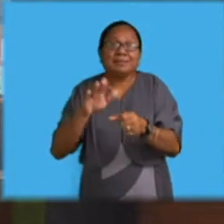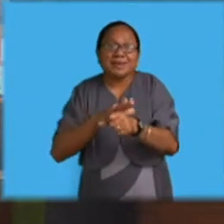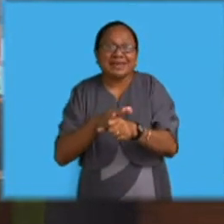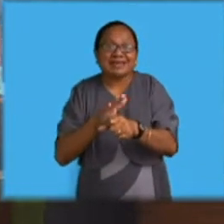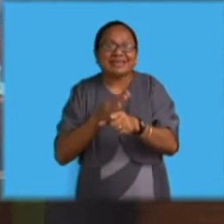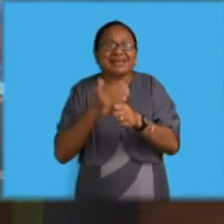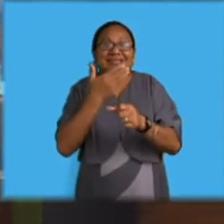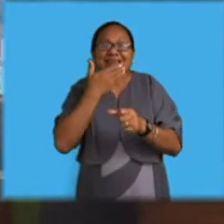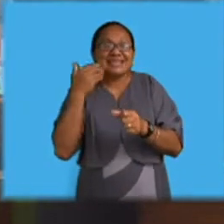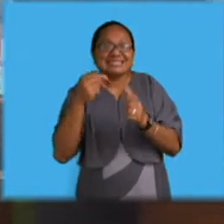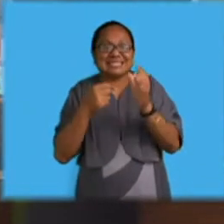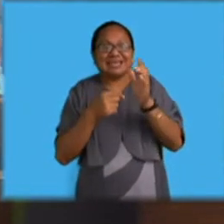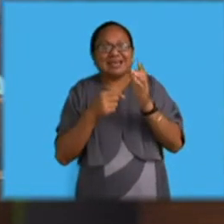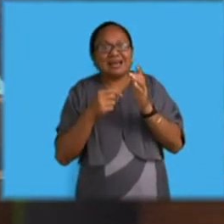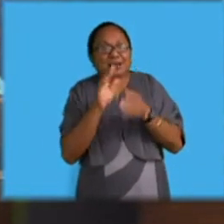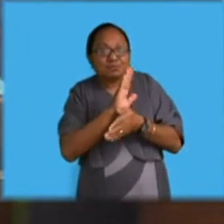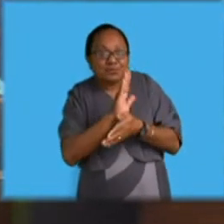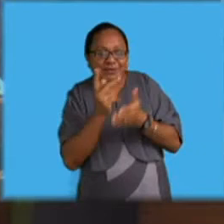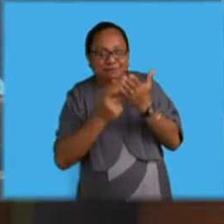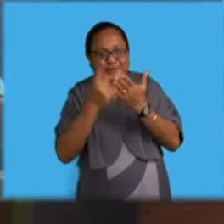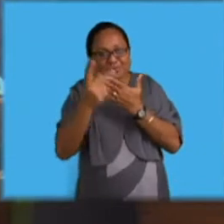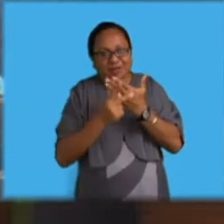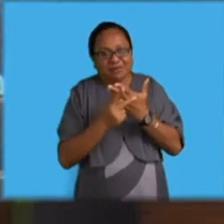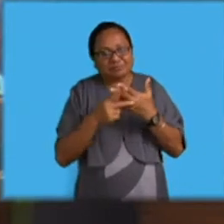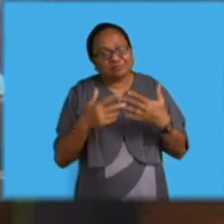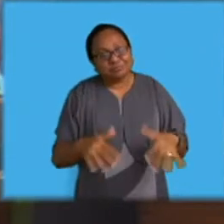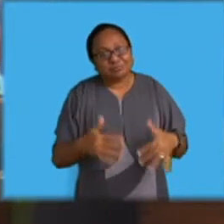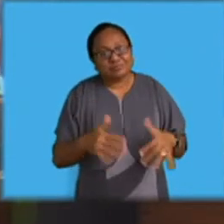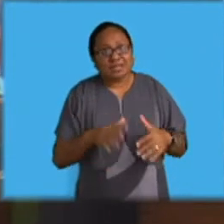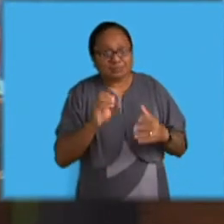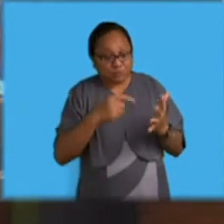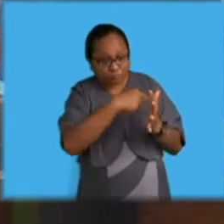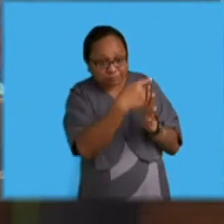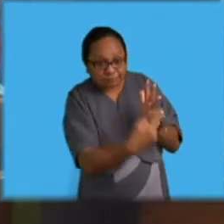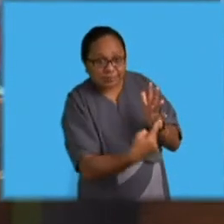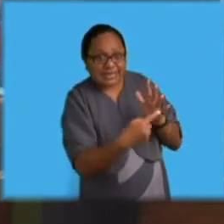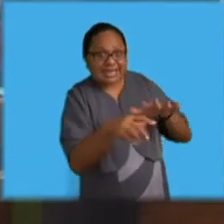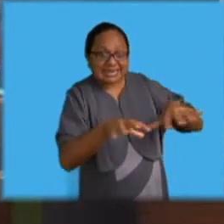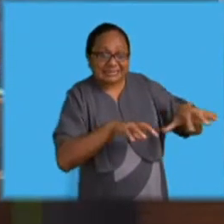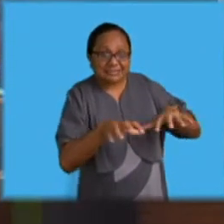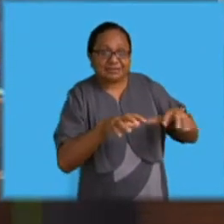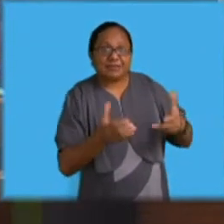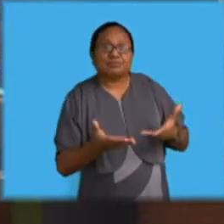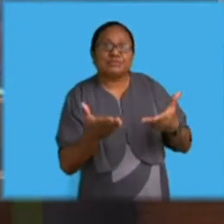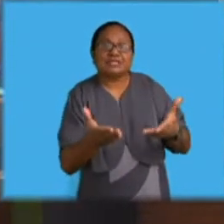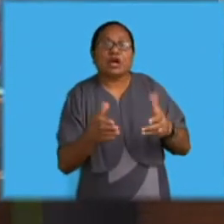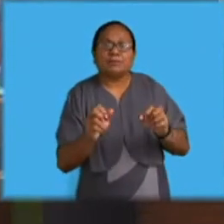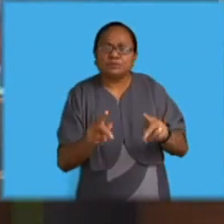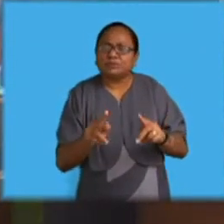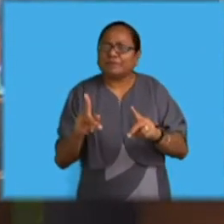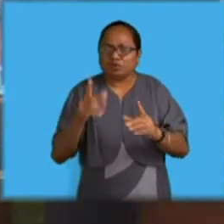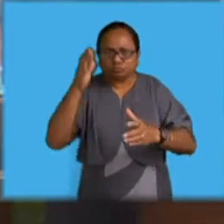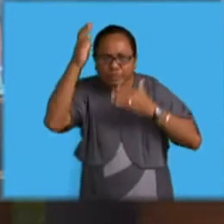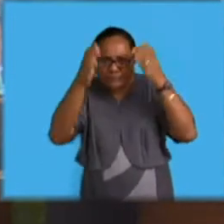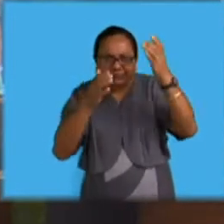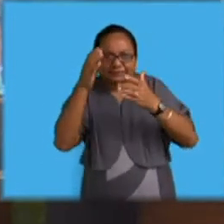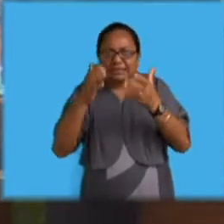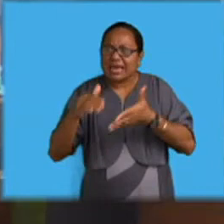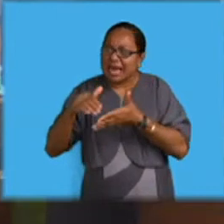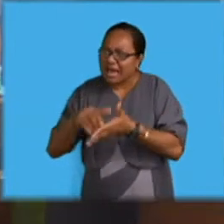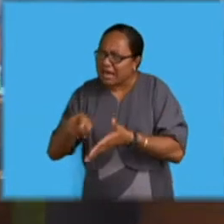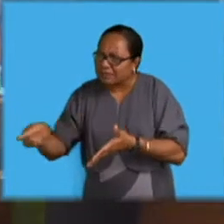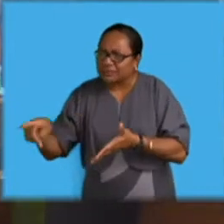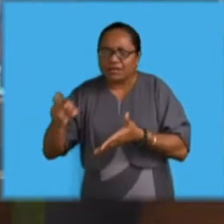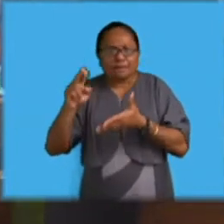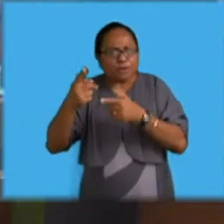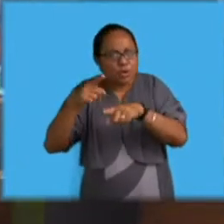producing. These activities, Honorable Deputy Speaker, present the opportunity for creativity, enhancement of skills in visual learning and